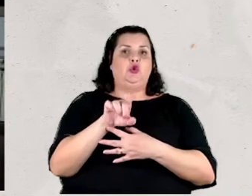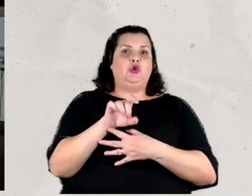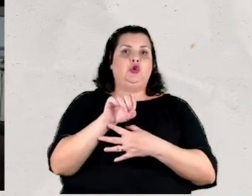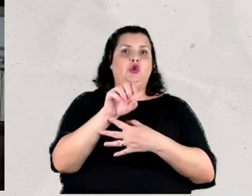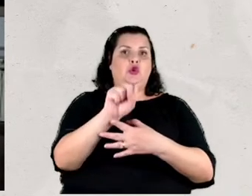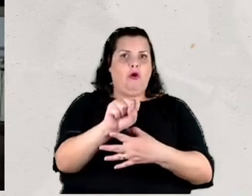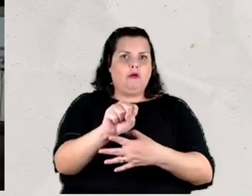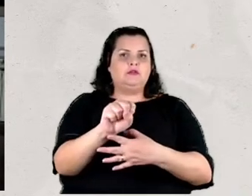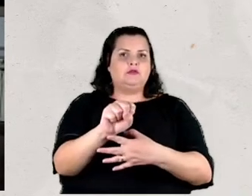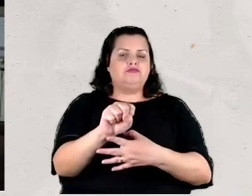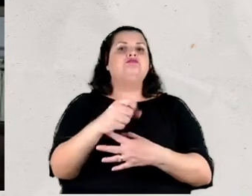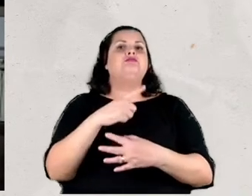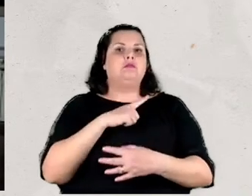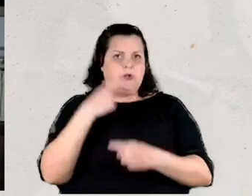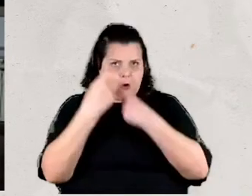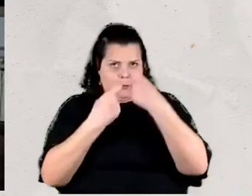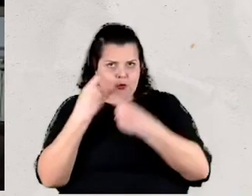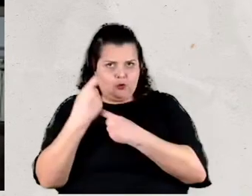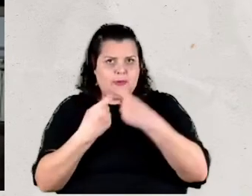prime minister.